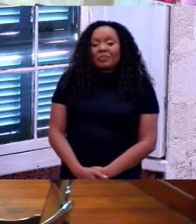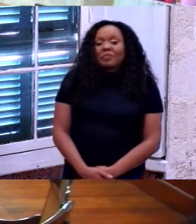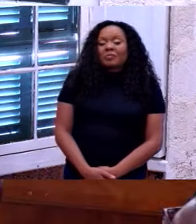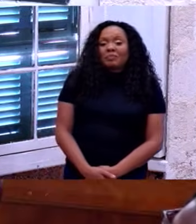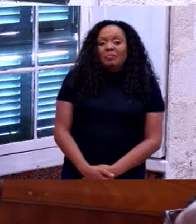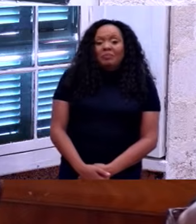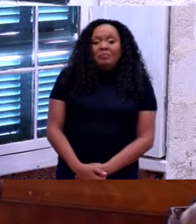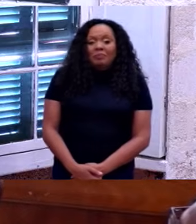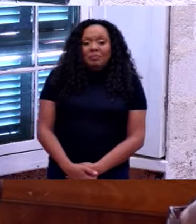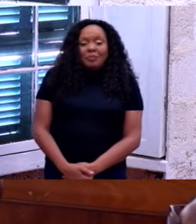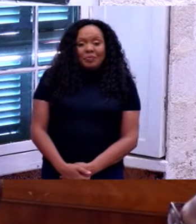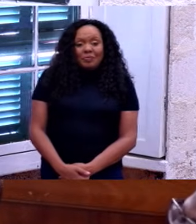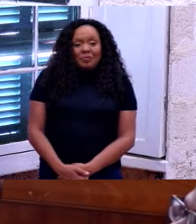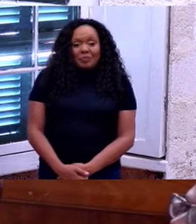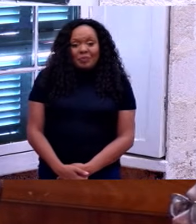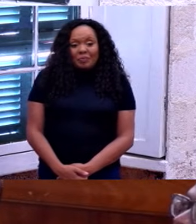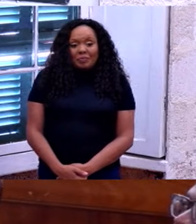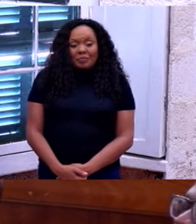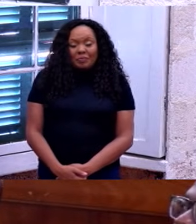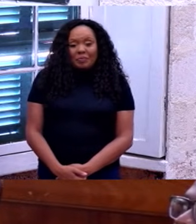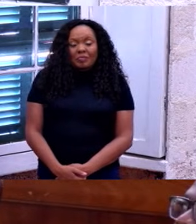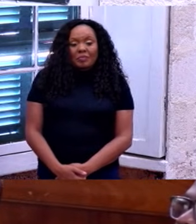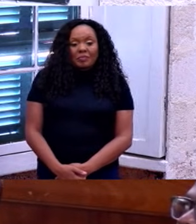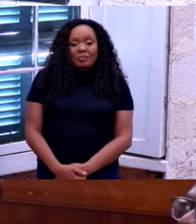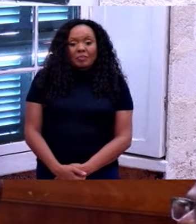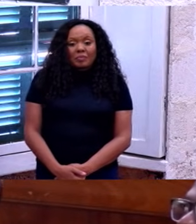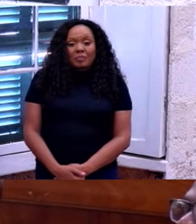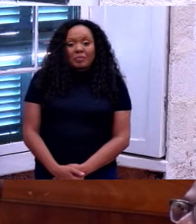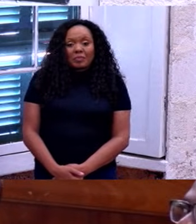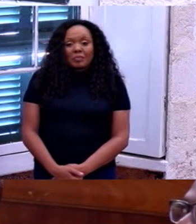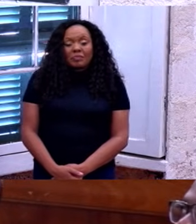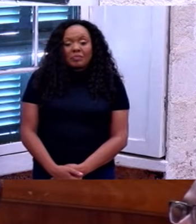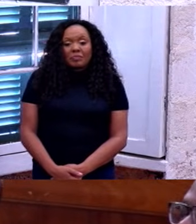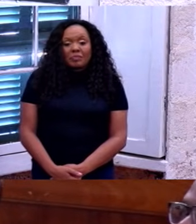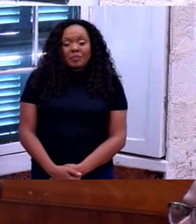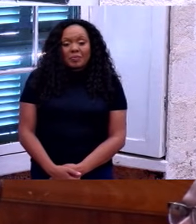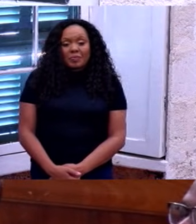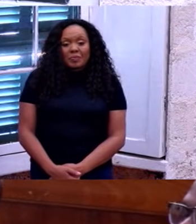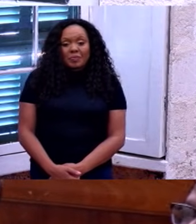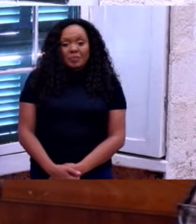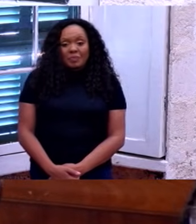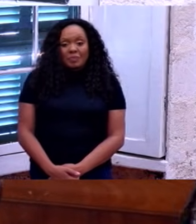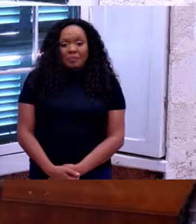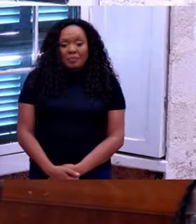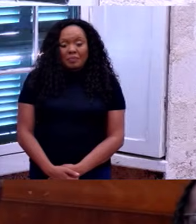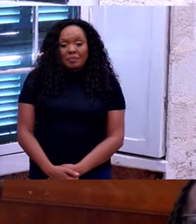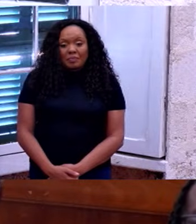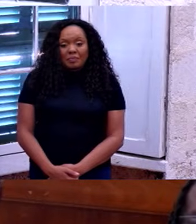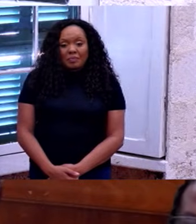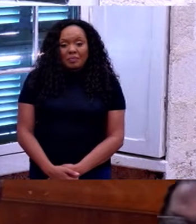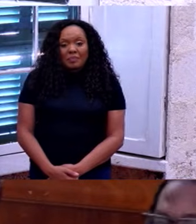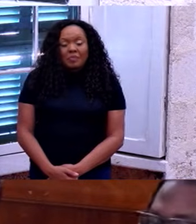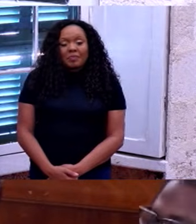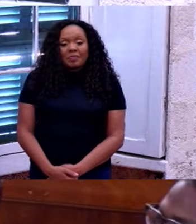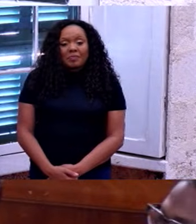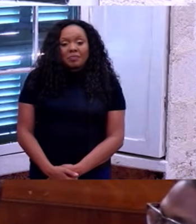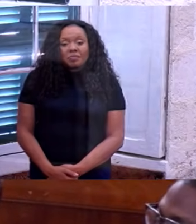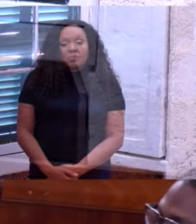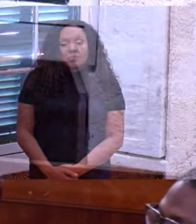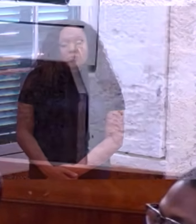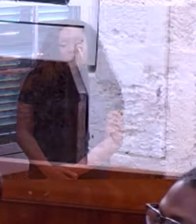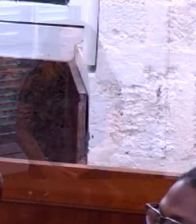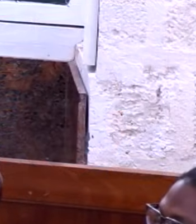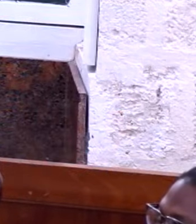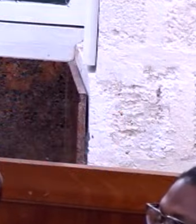system, we have copied many things from the British. And as I said in our earlier